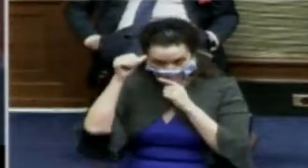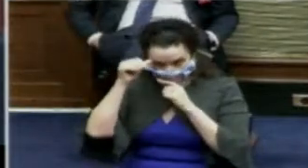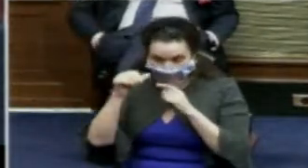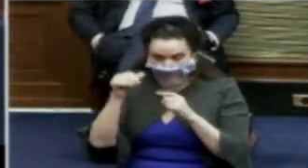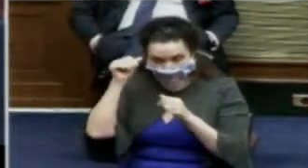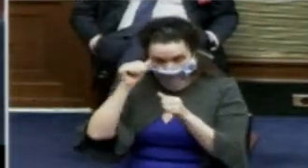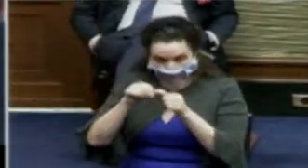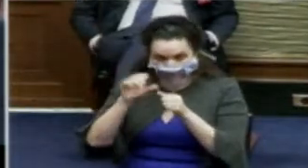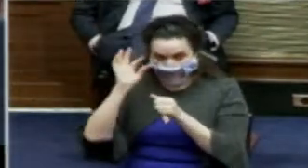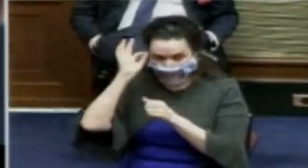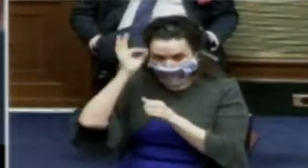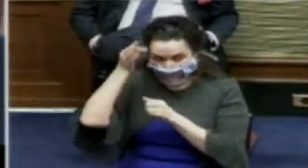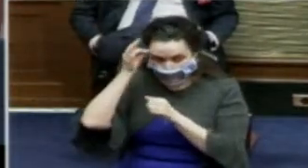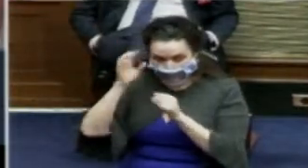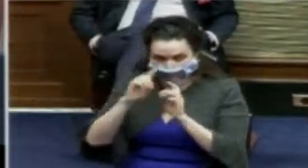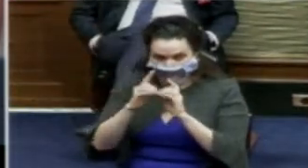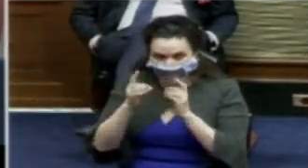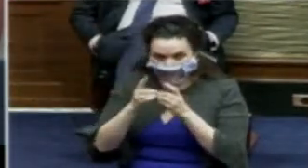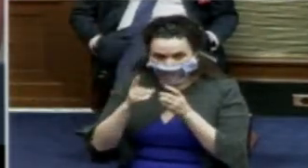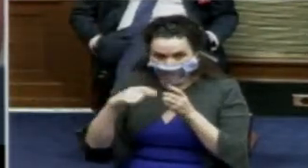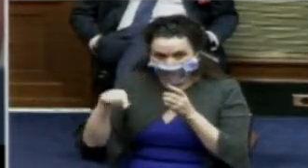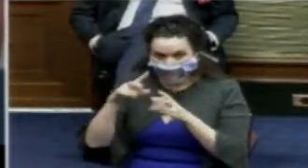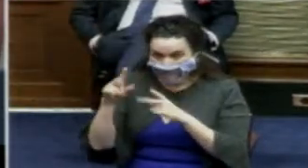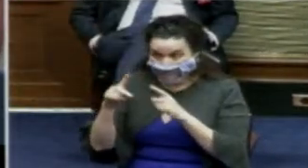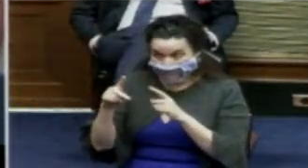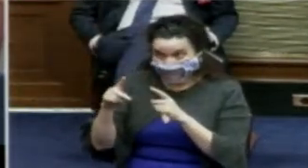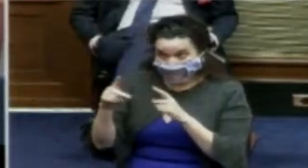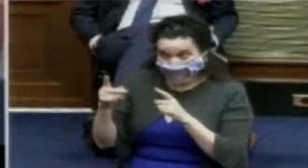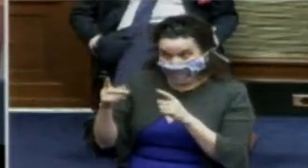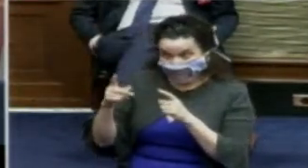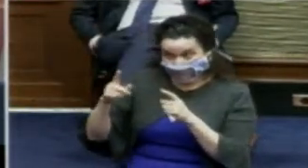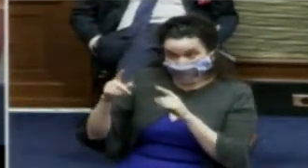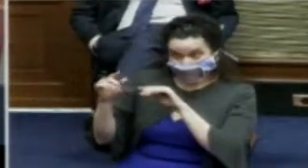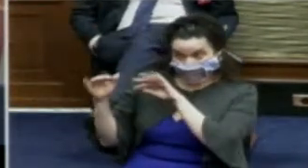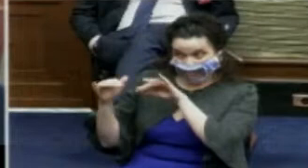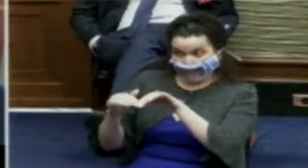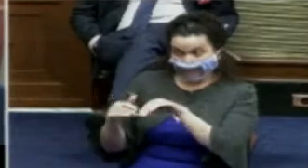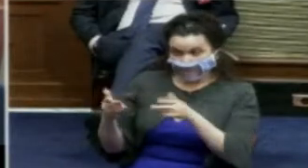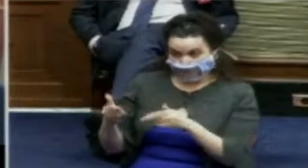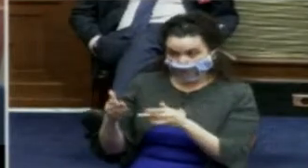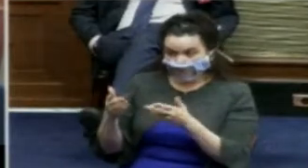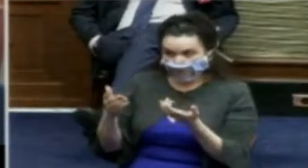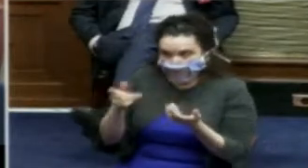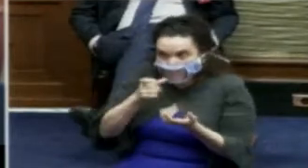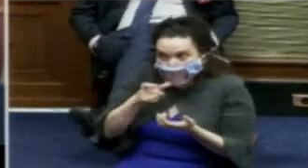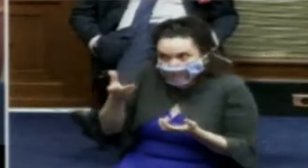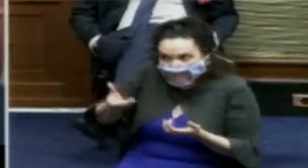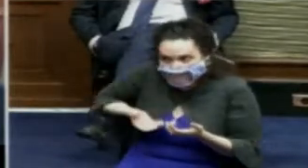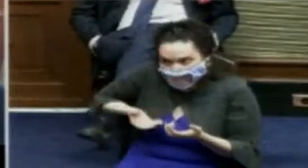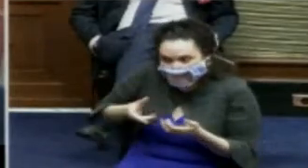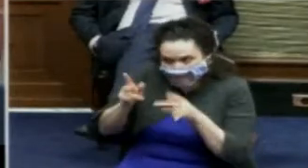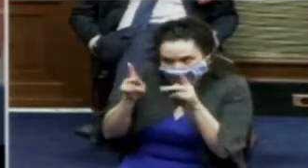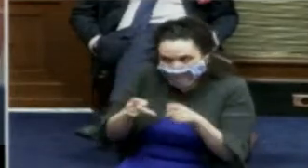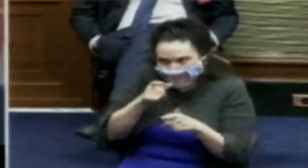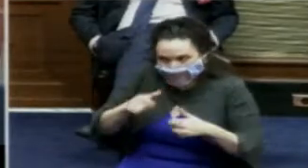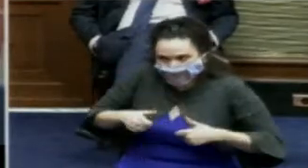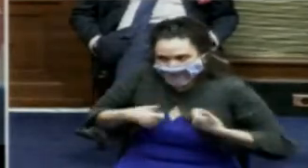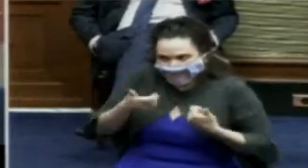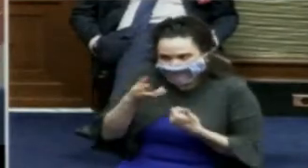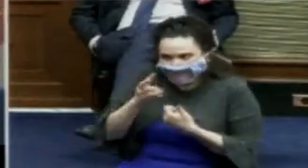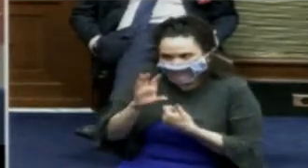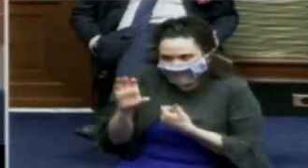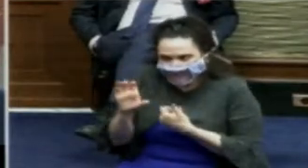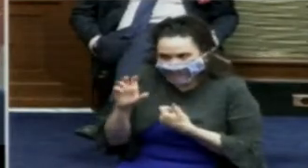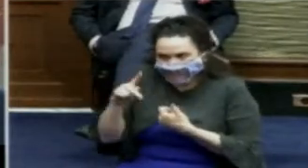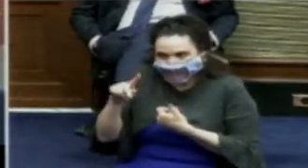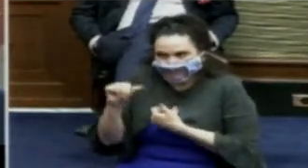who came here did so at the invitation of the person who lived at 1600 Pennsylvania Avenue. So I don't see